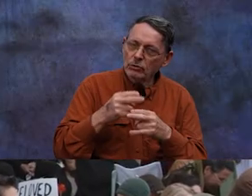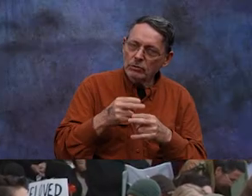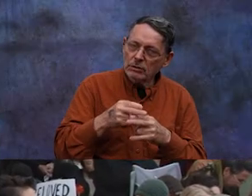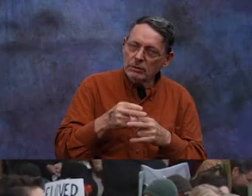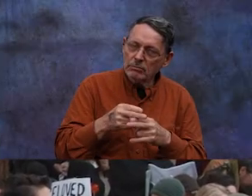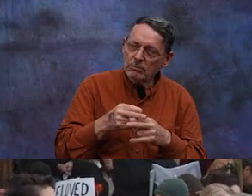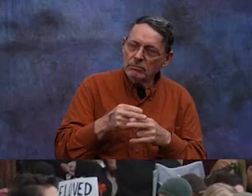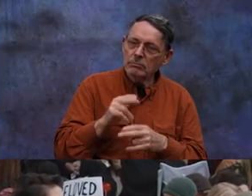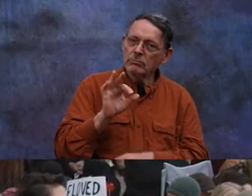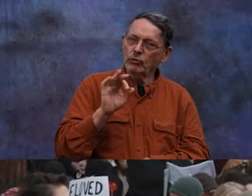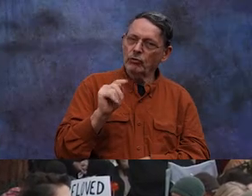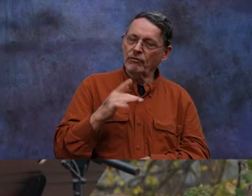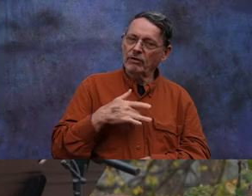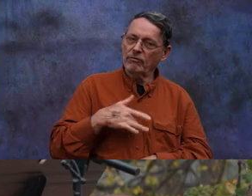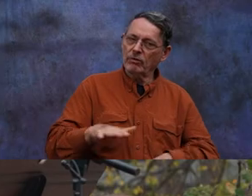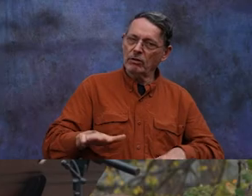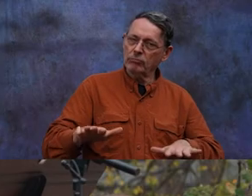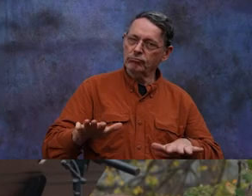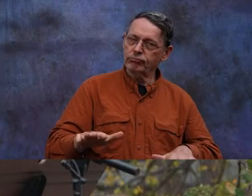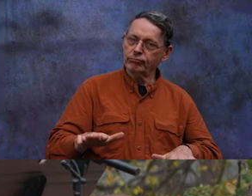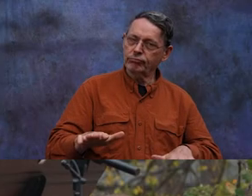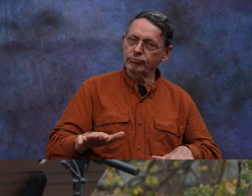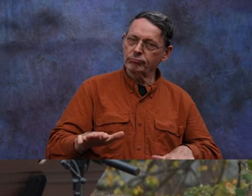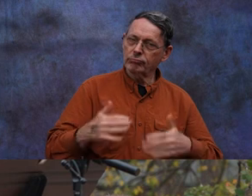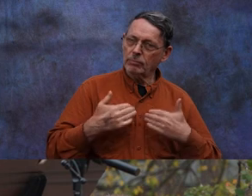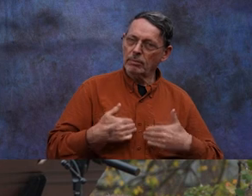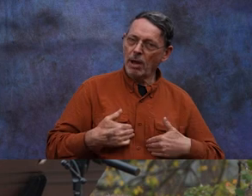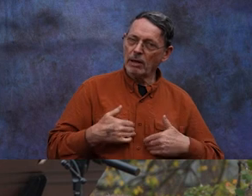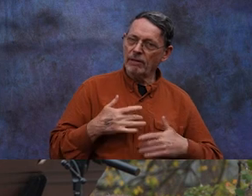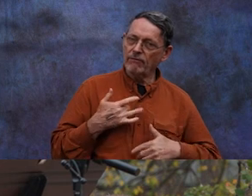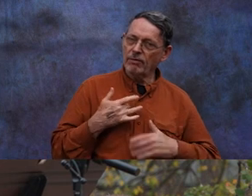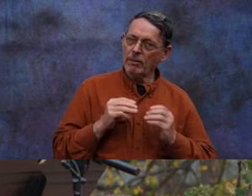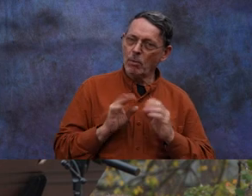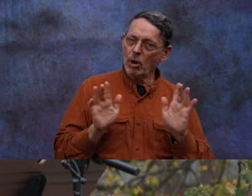feet feel solid and your body feels lighter.